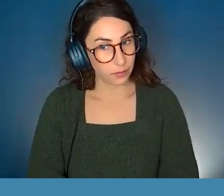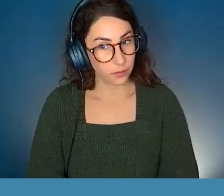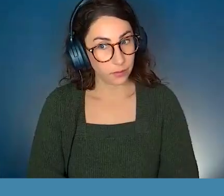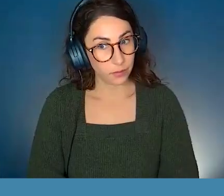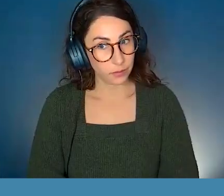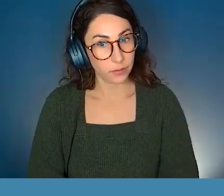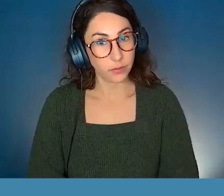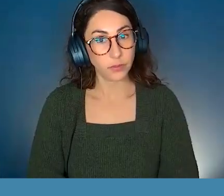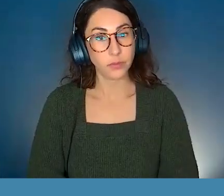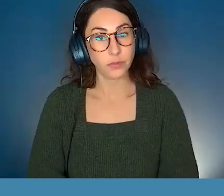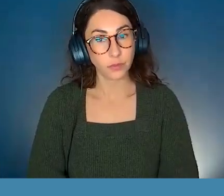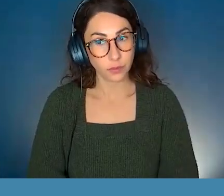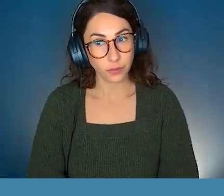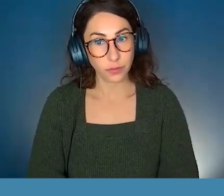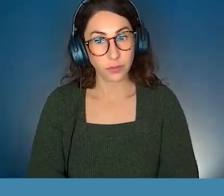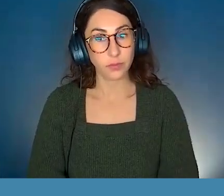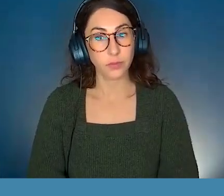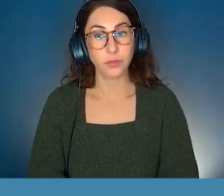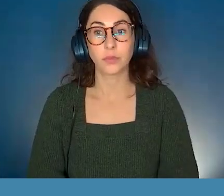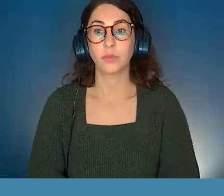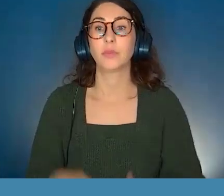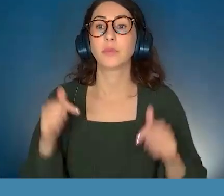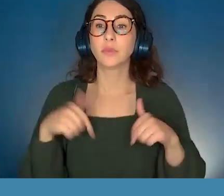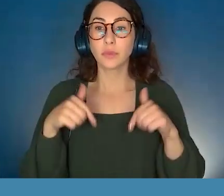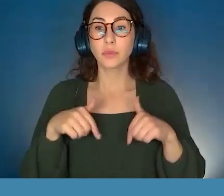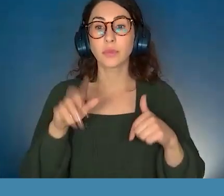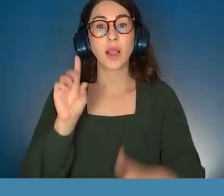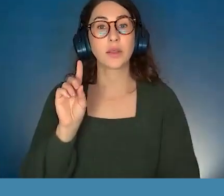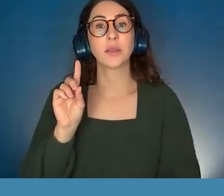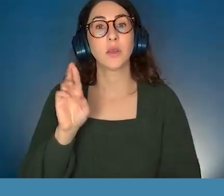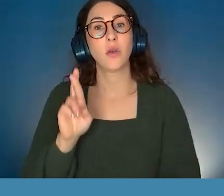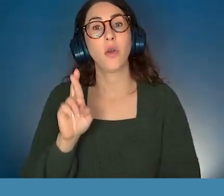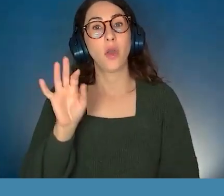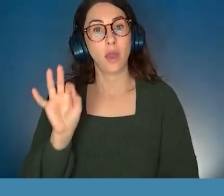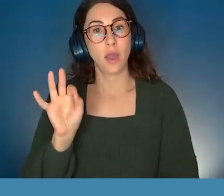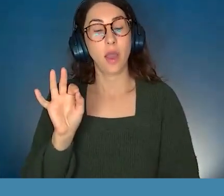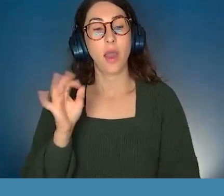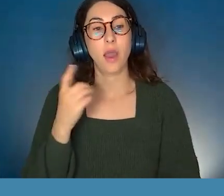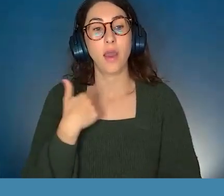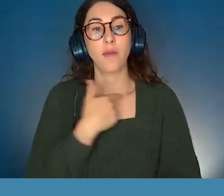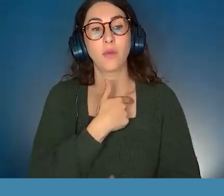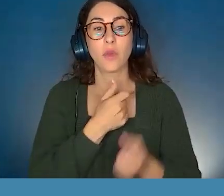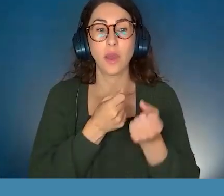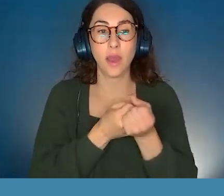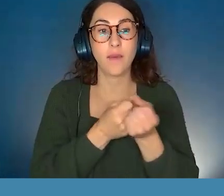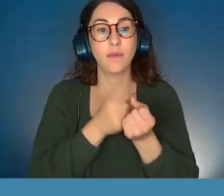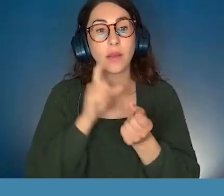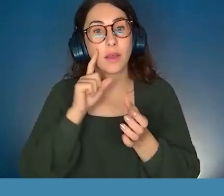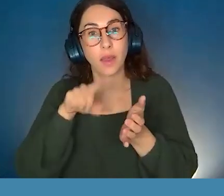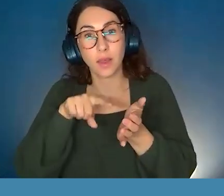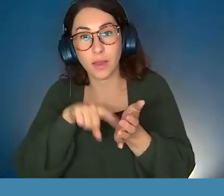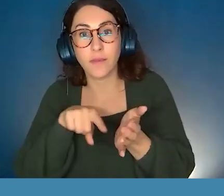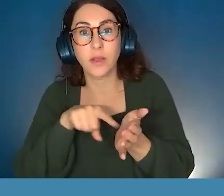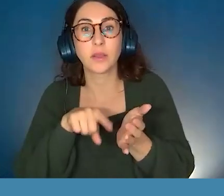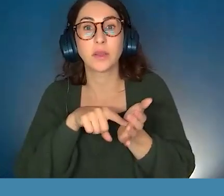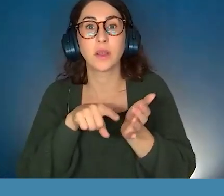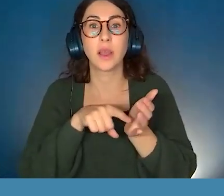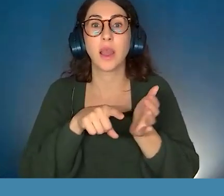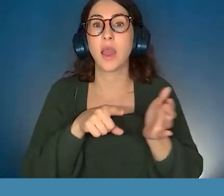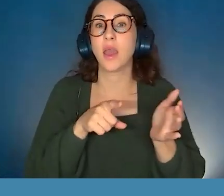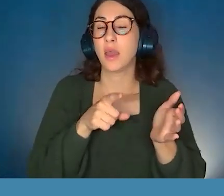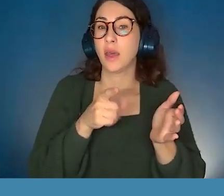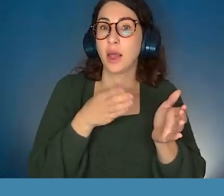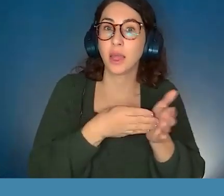So at Disability Rights Florida, we advocate, educate, investigate, and litigate to protect and advance the